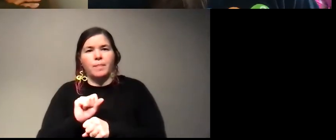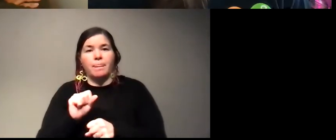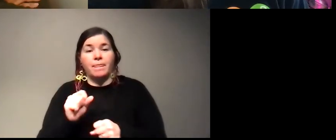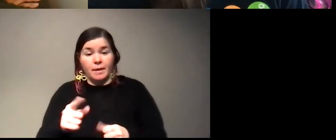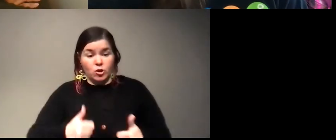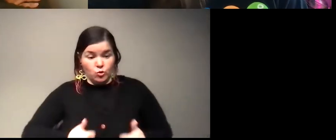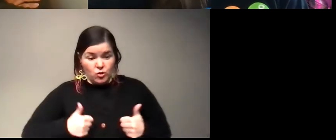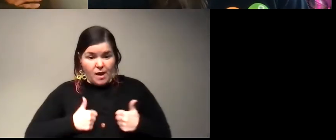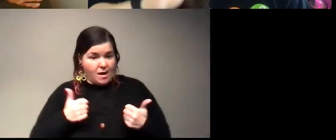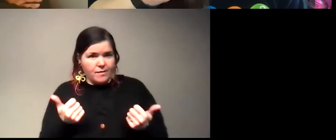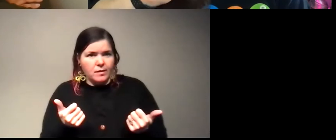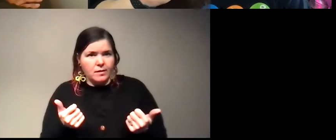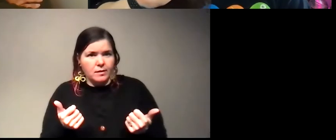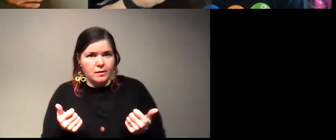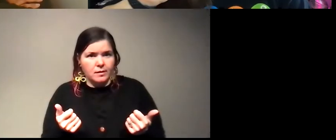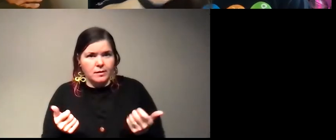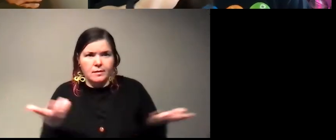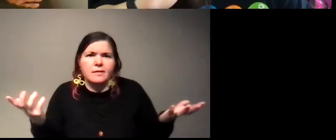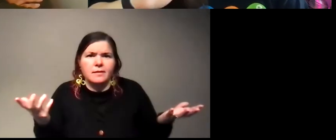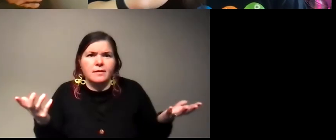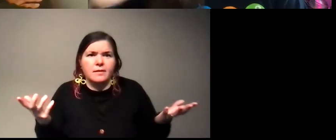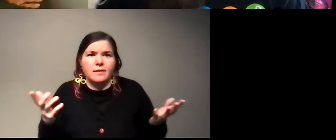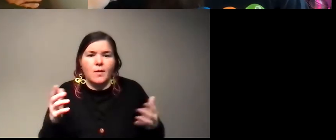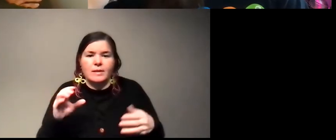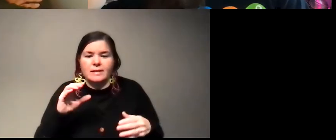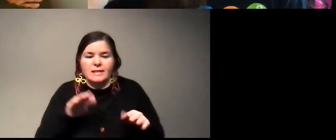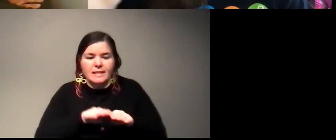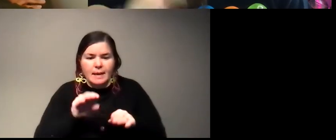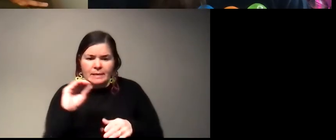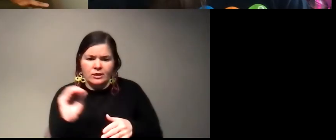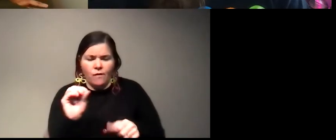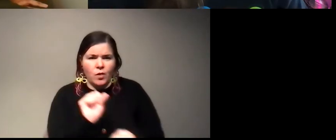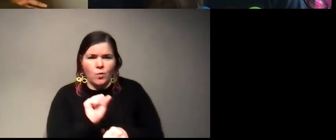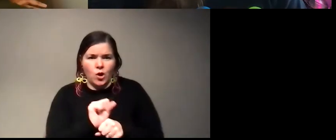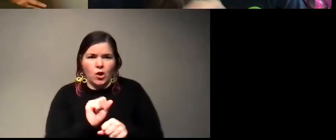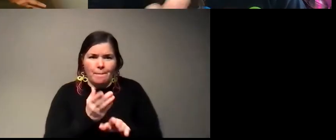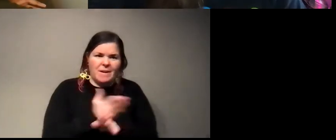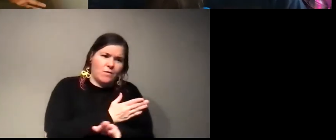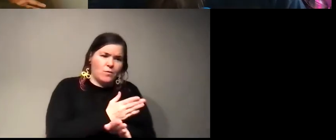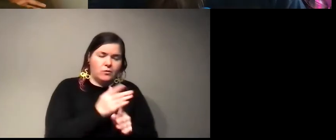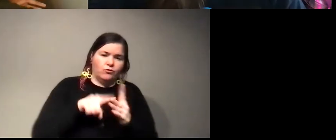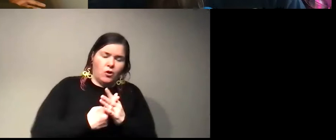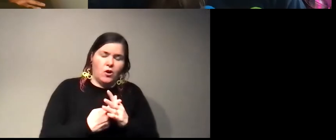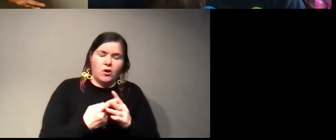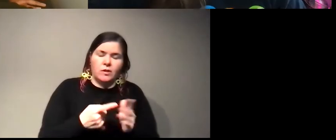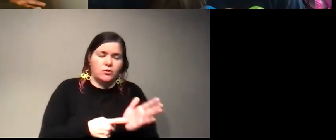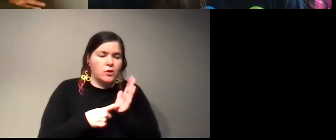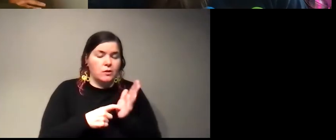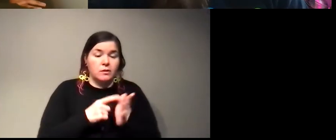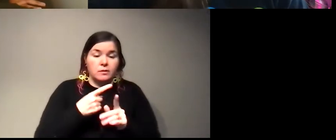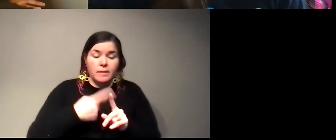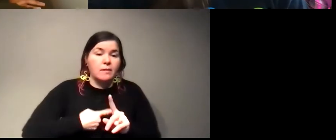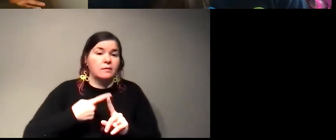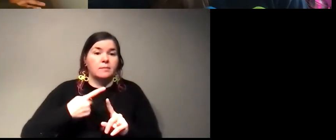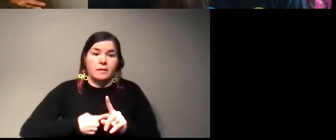survive was like, that was step 0 for the work. Yeah. And that took months to figure